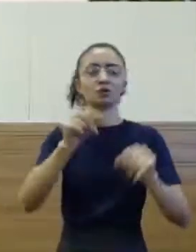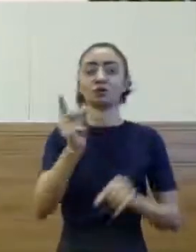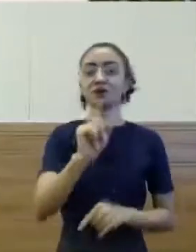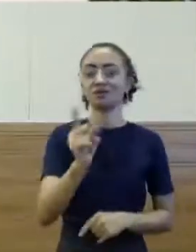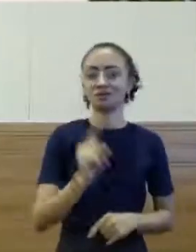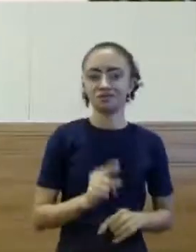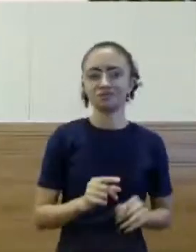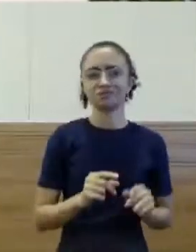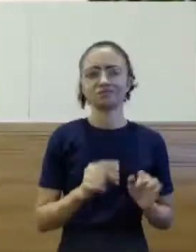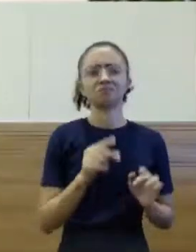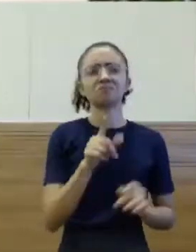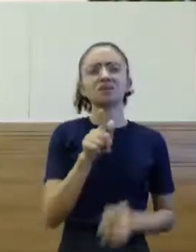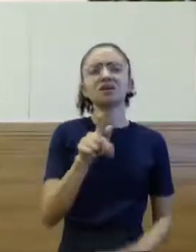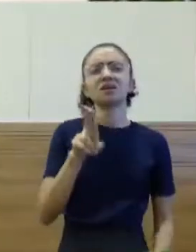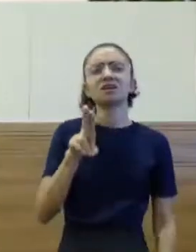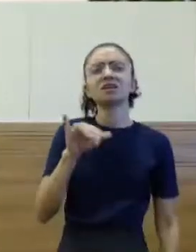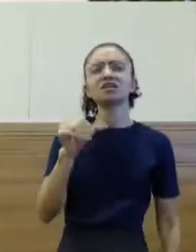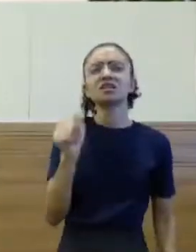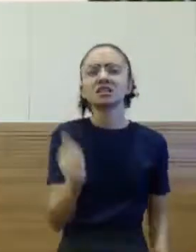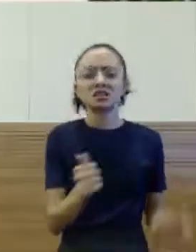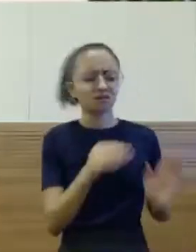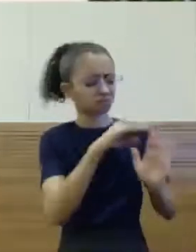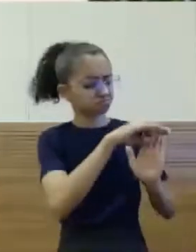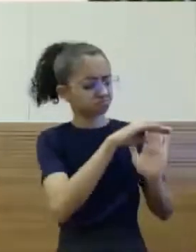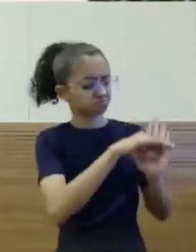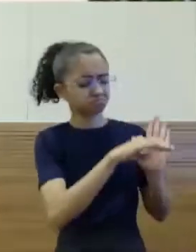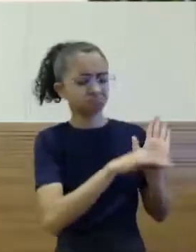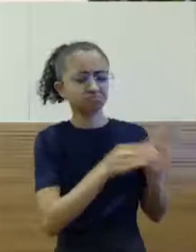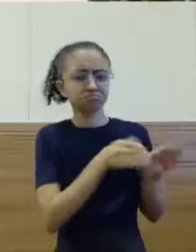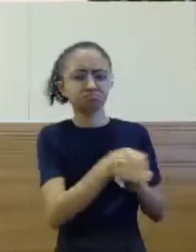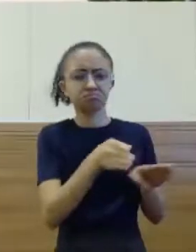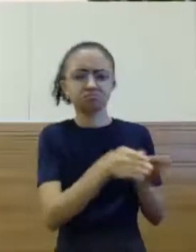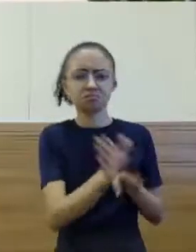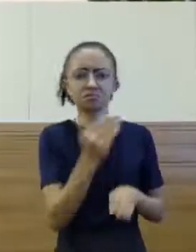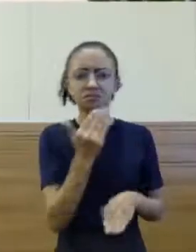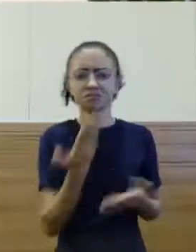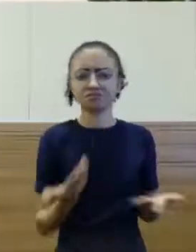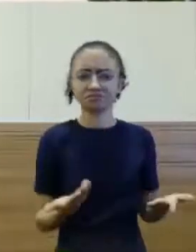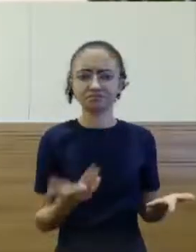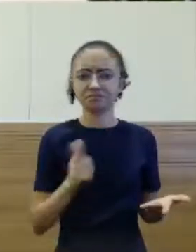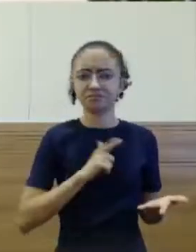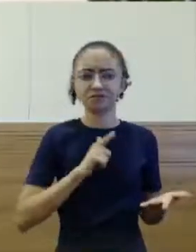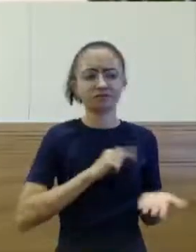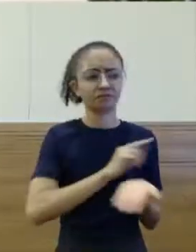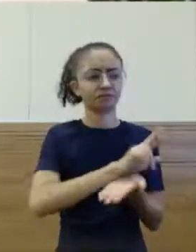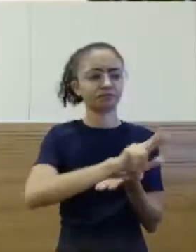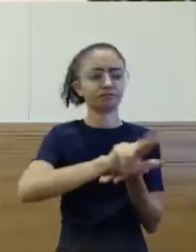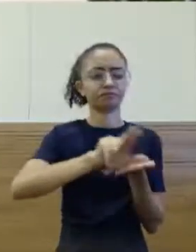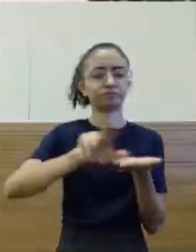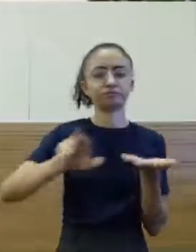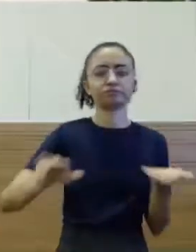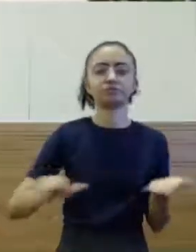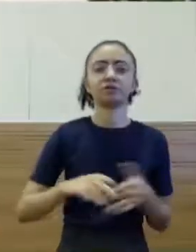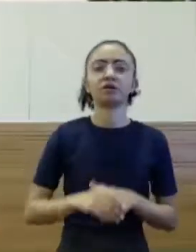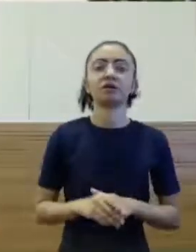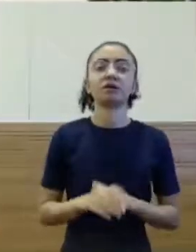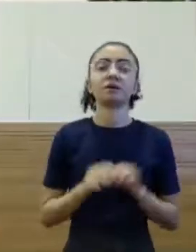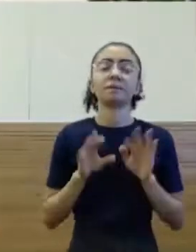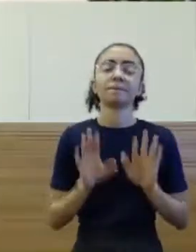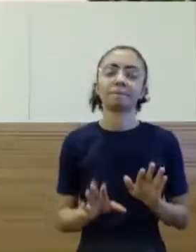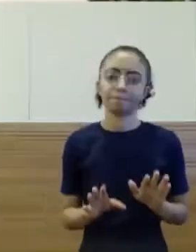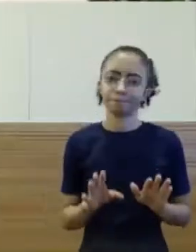Well, there are many guides. I mean, it, but in reality, this is